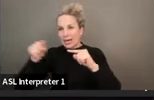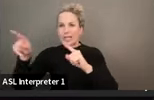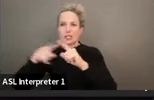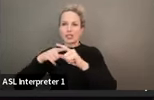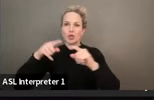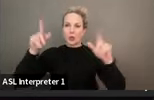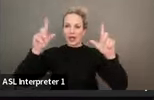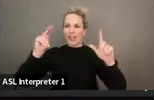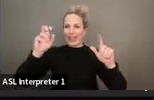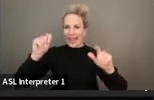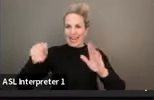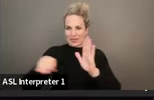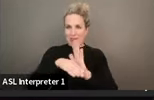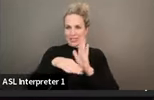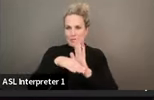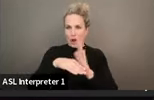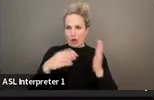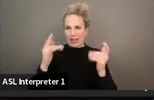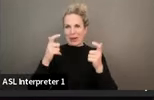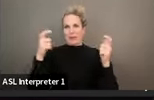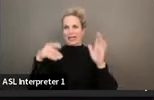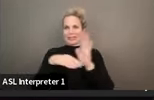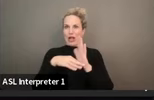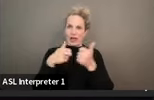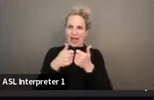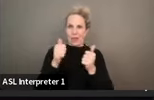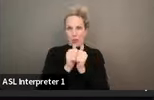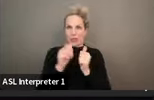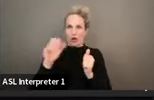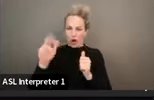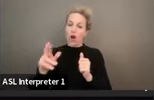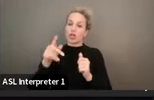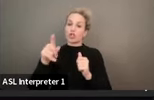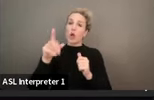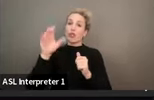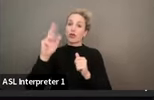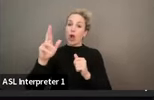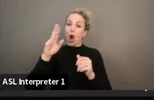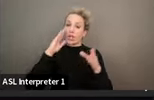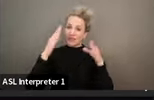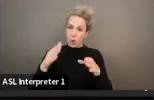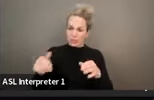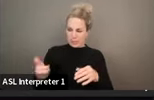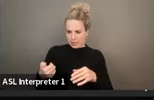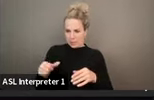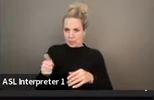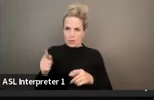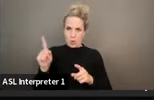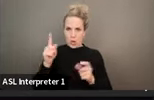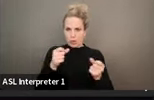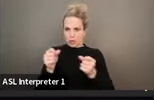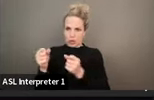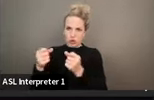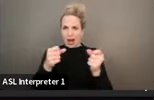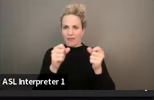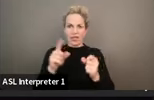So you're driving and the car is focusing on where you're driving, not